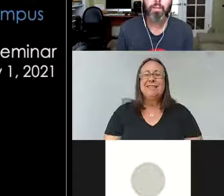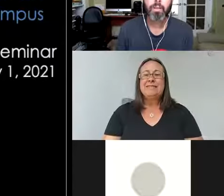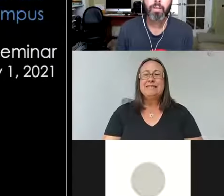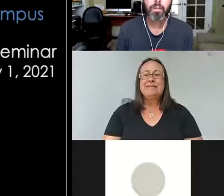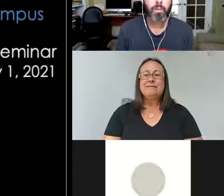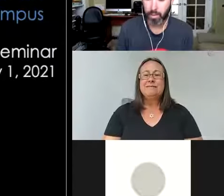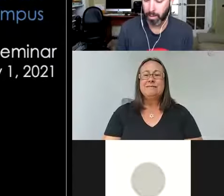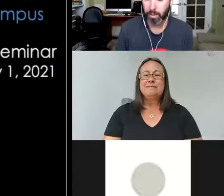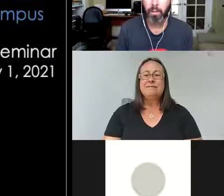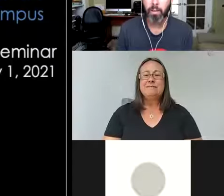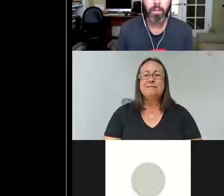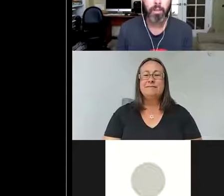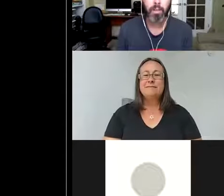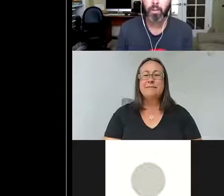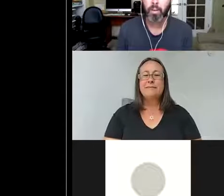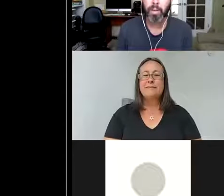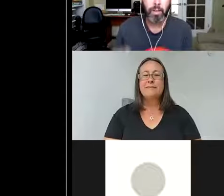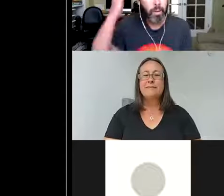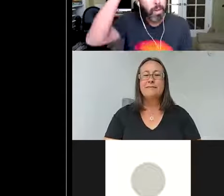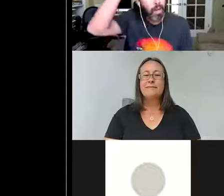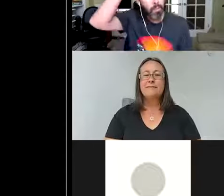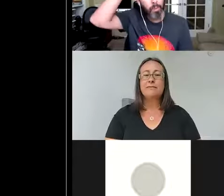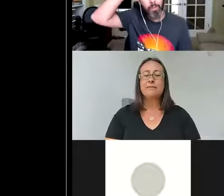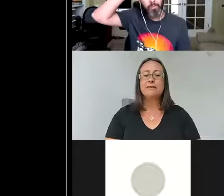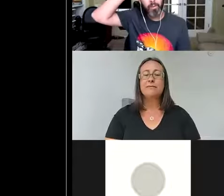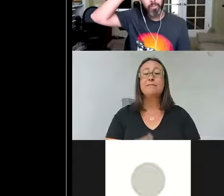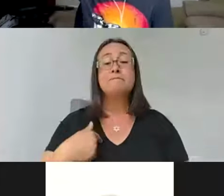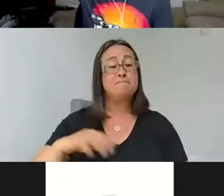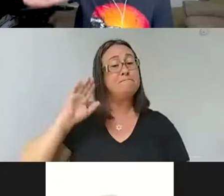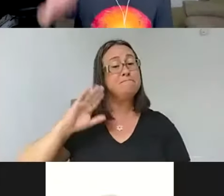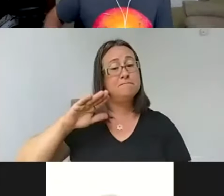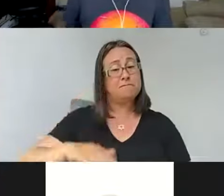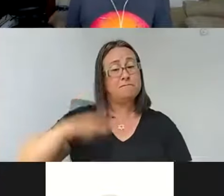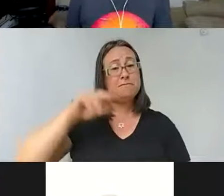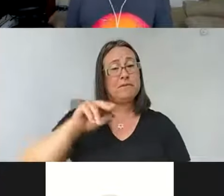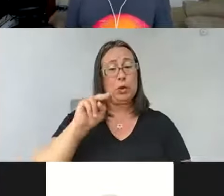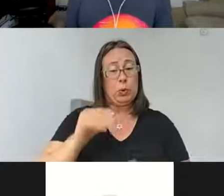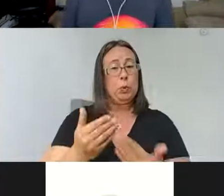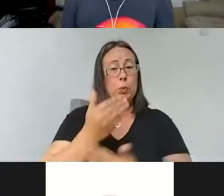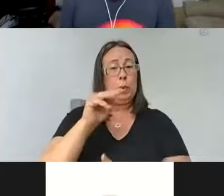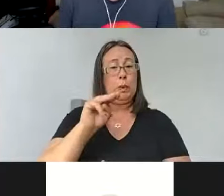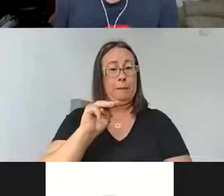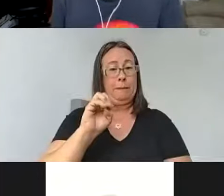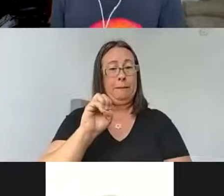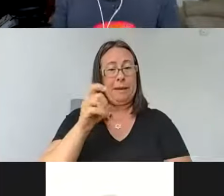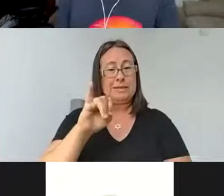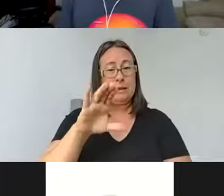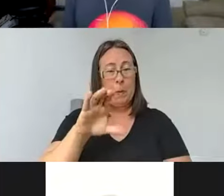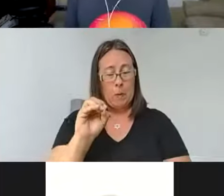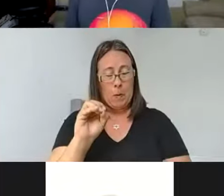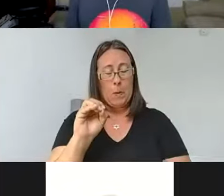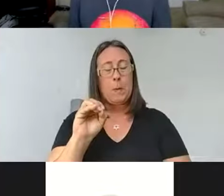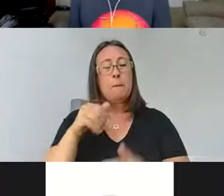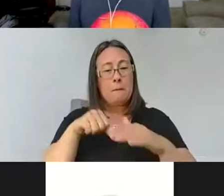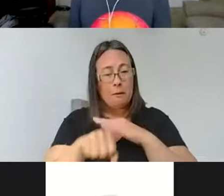let's get this going here. Okay, so I'm originally from New Mexico. I was born and raised there. And